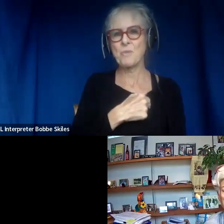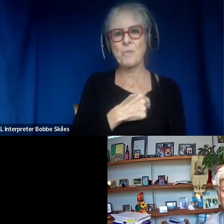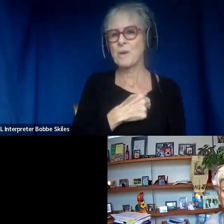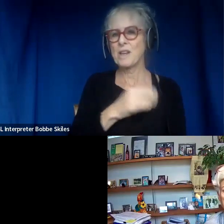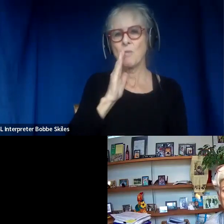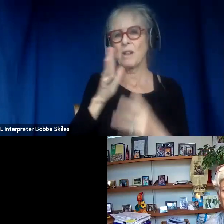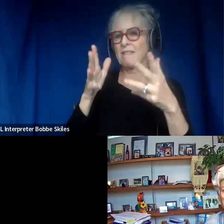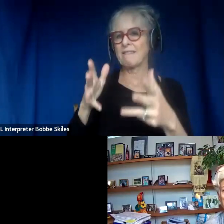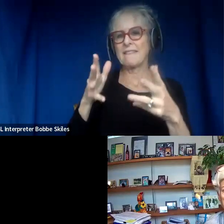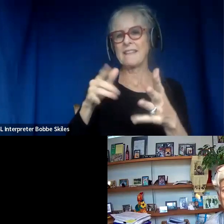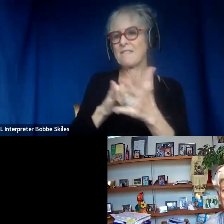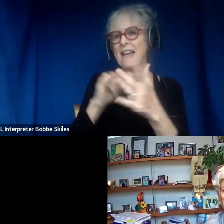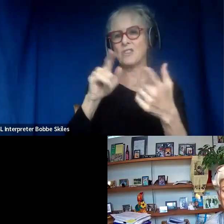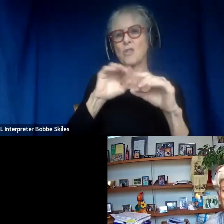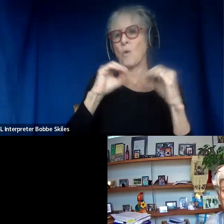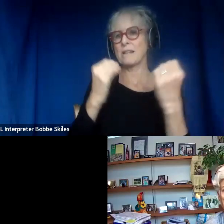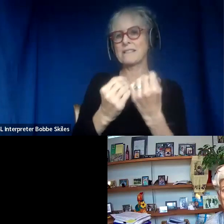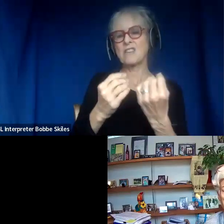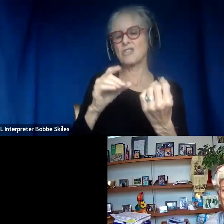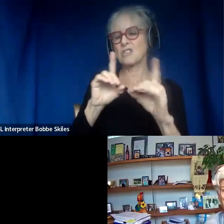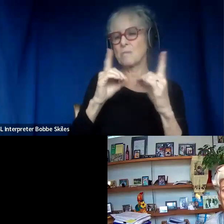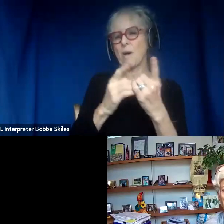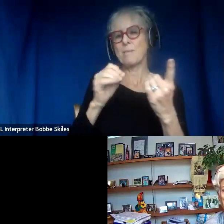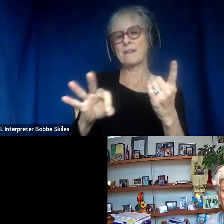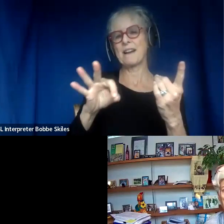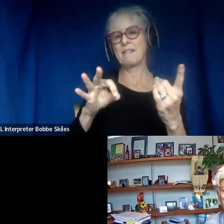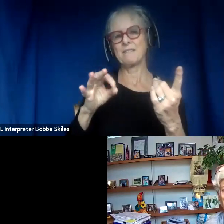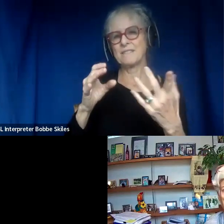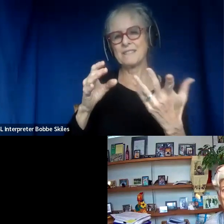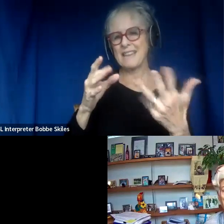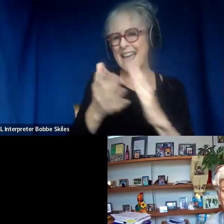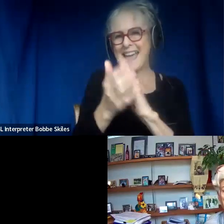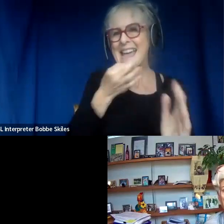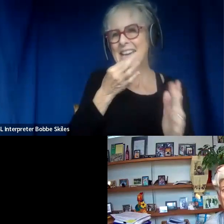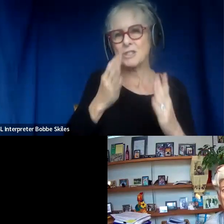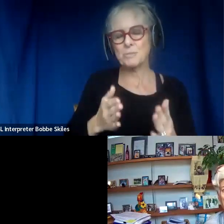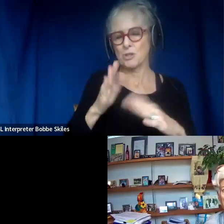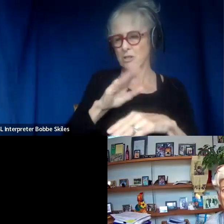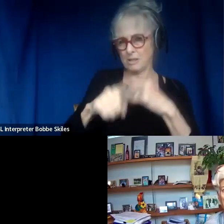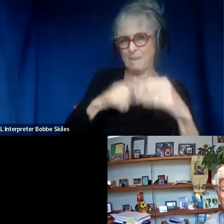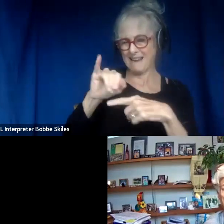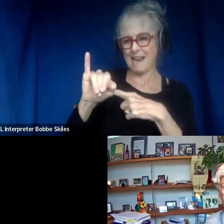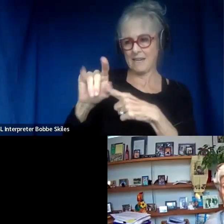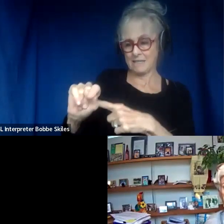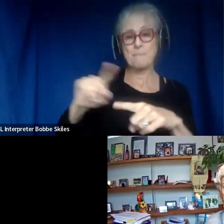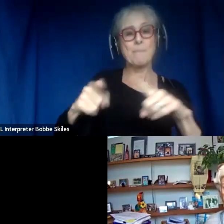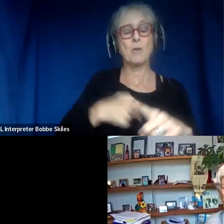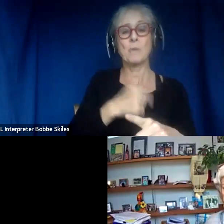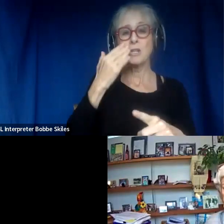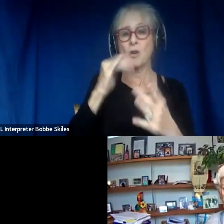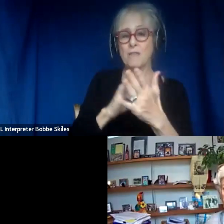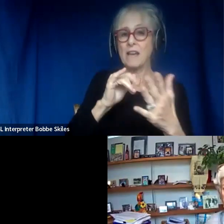We'll leave that to the organizational departmental administrative experts on IT. However, what we do know is that there is a need